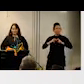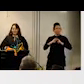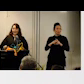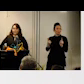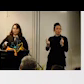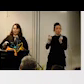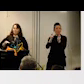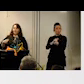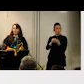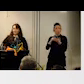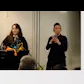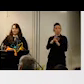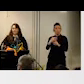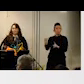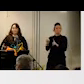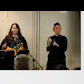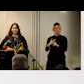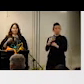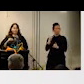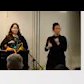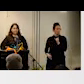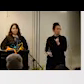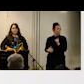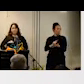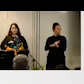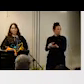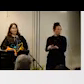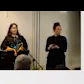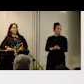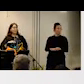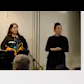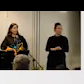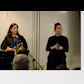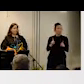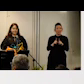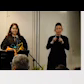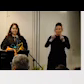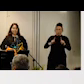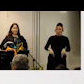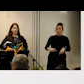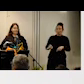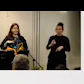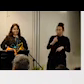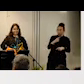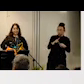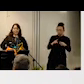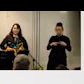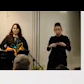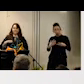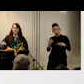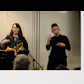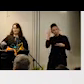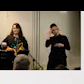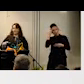disease. And so by combining this data with essential medical, cognitive, and other biomarker data that we collect in the